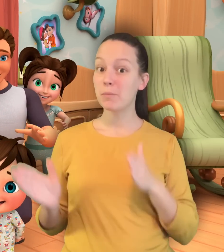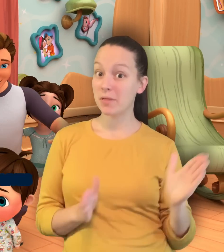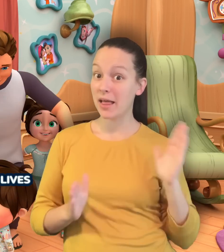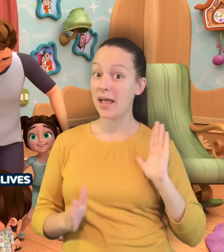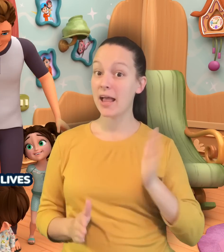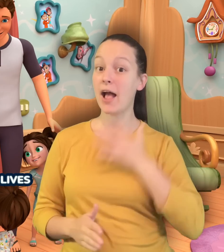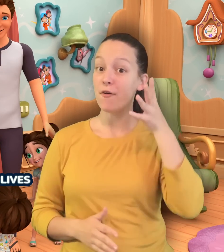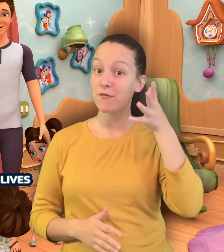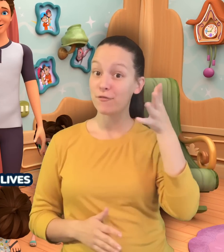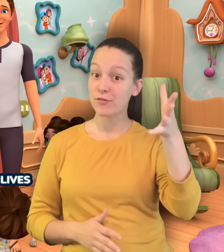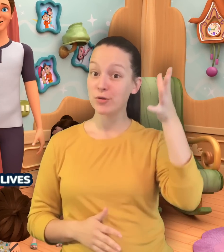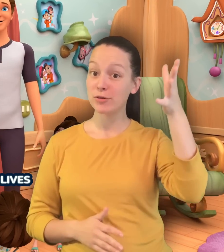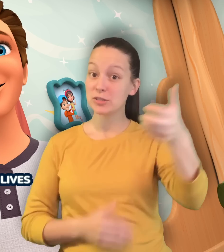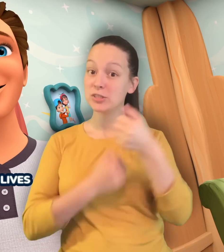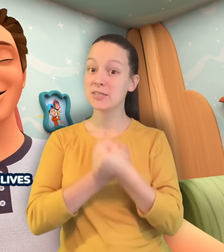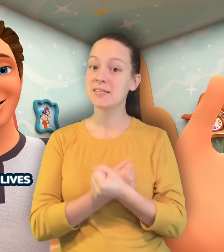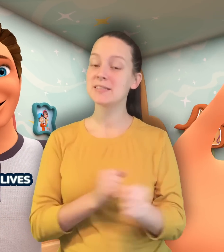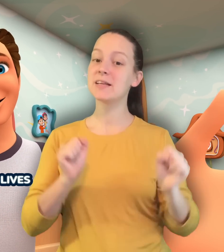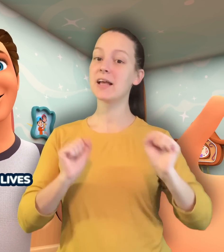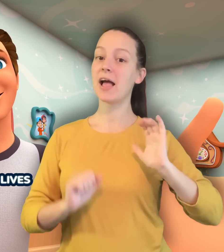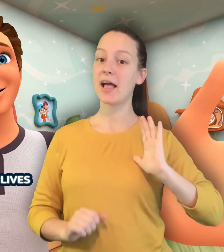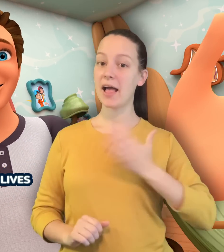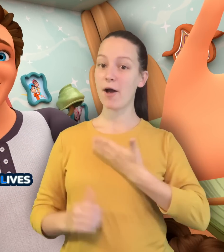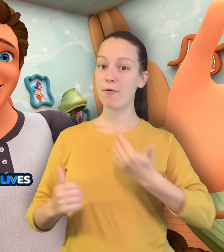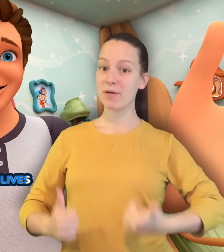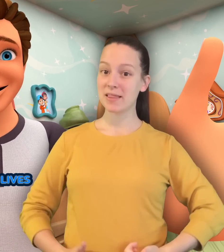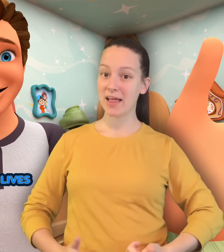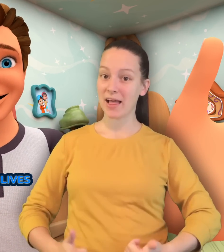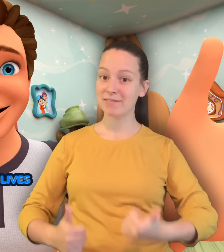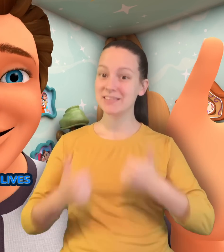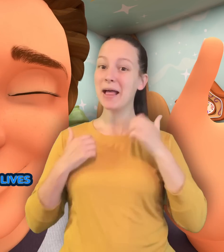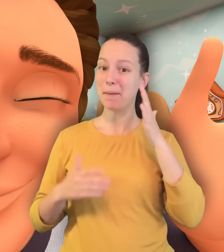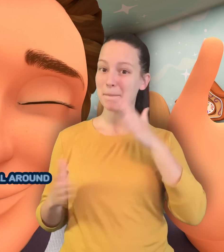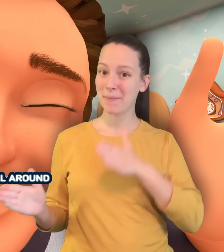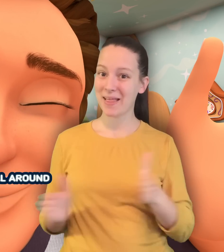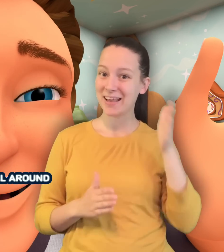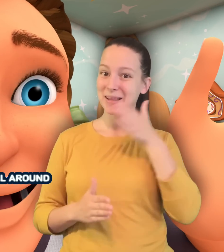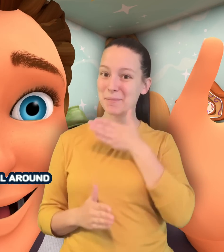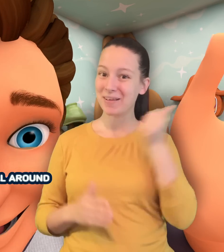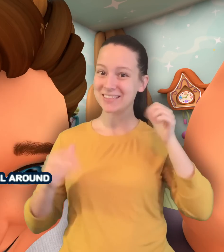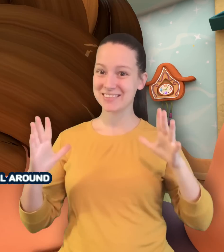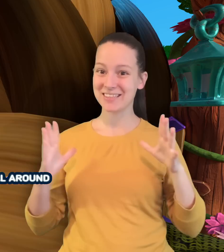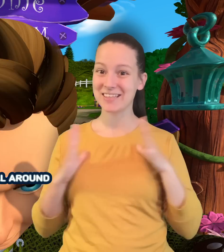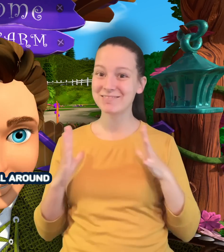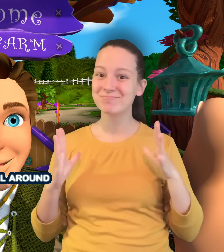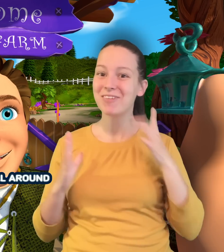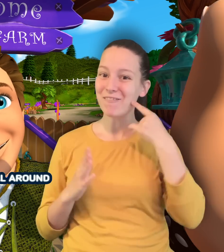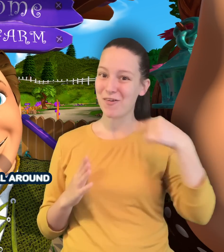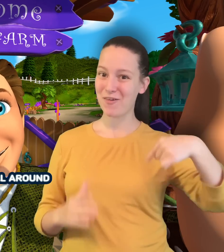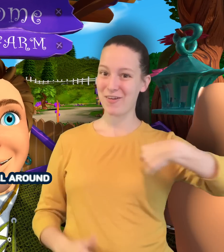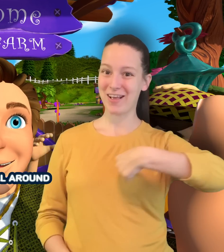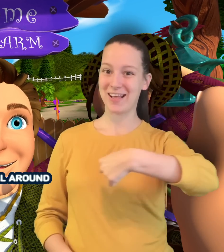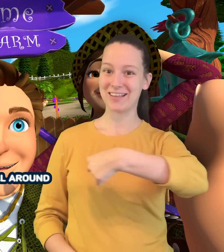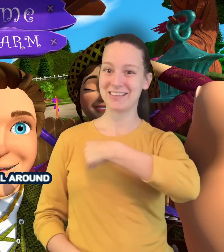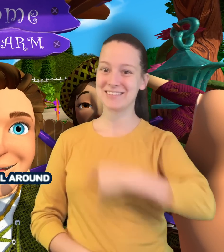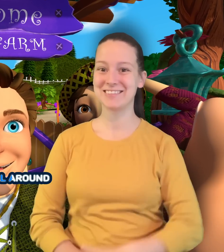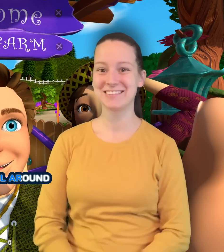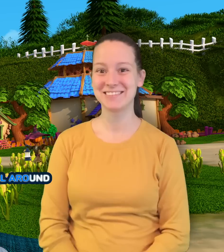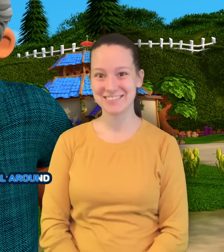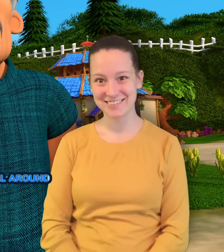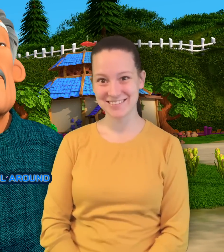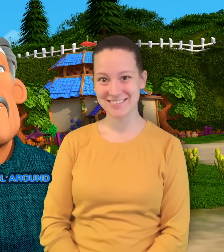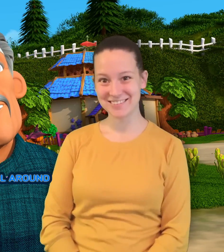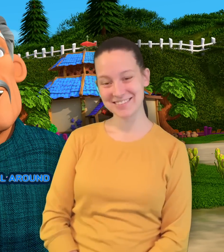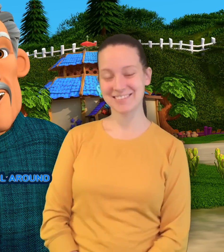plan, planning our future, securing our lives, and planning the best vacation for